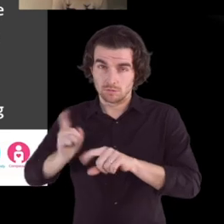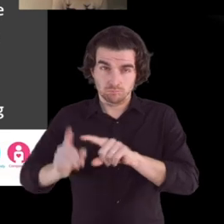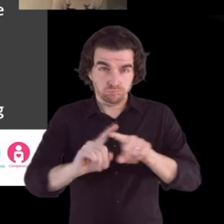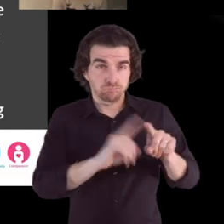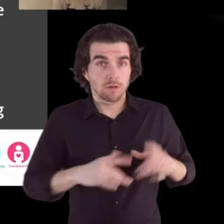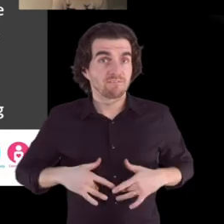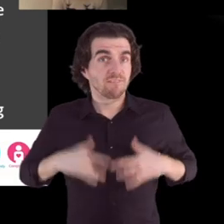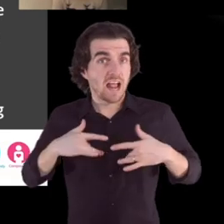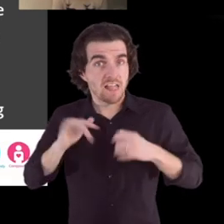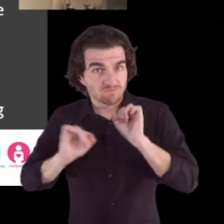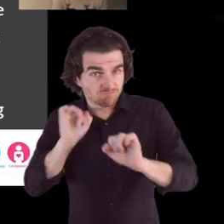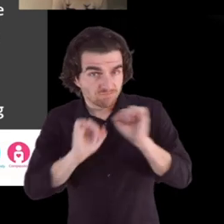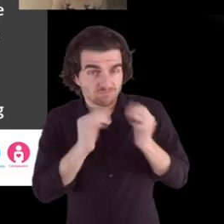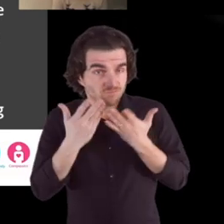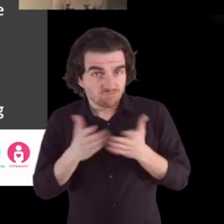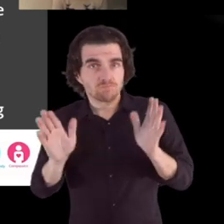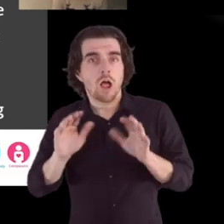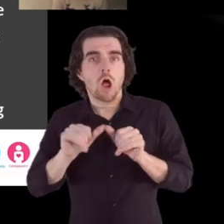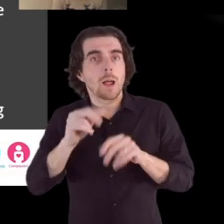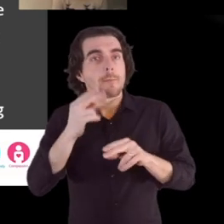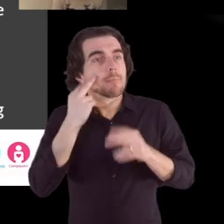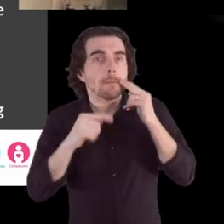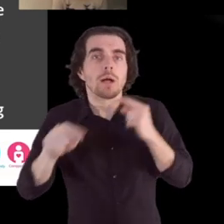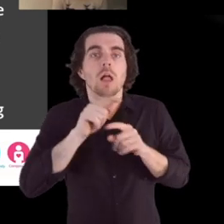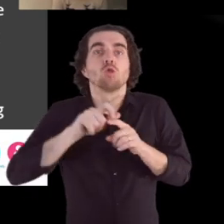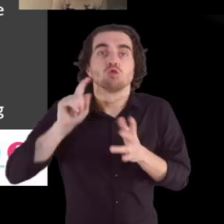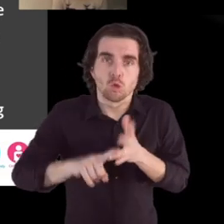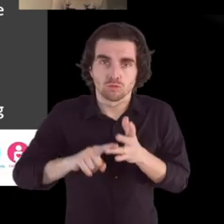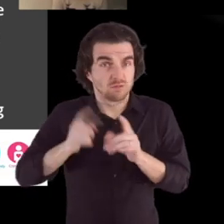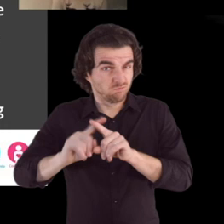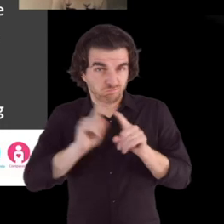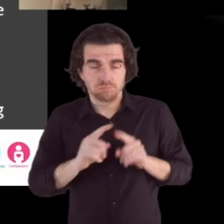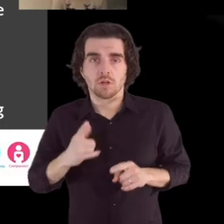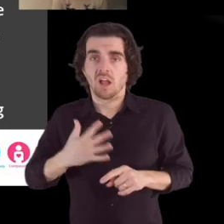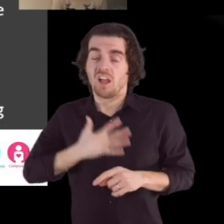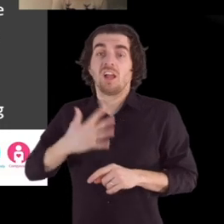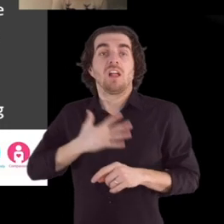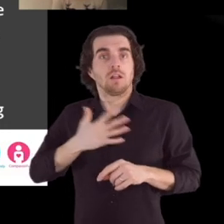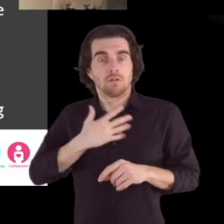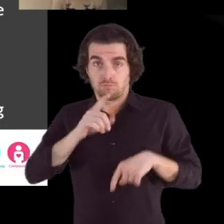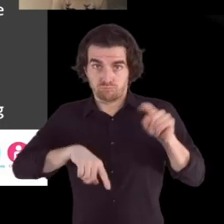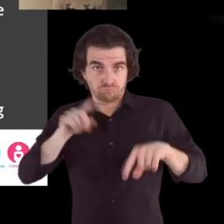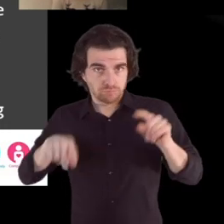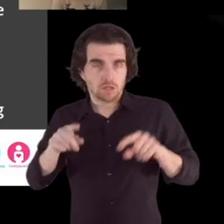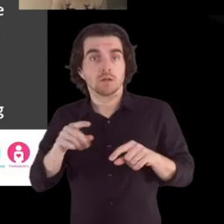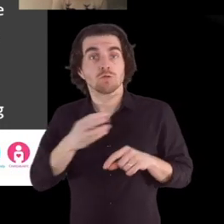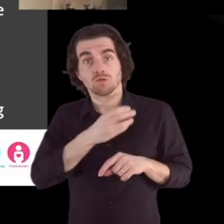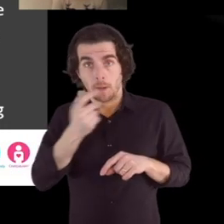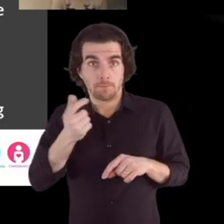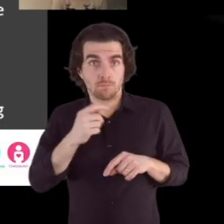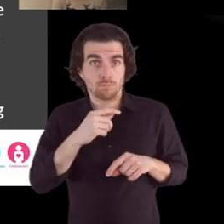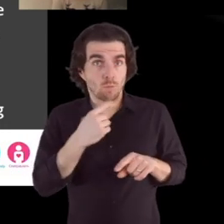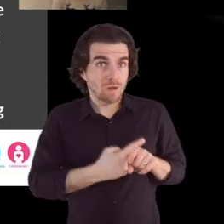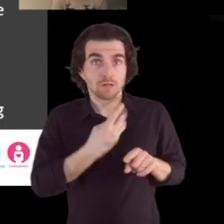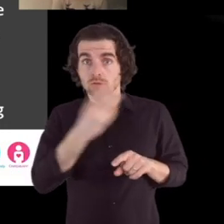whole range of ways, a broad range of ways that people would react. And indeed, distress may be common, but in most cases, it's not associated with